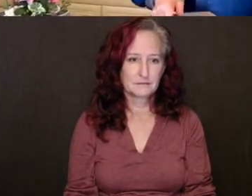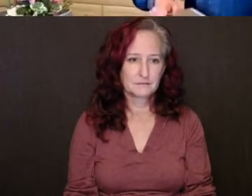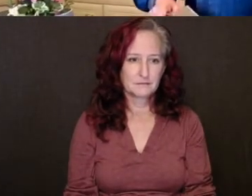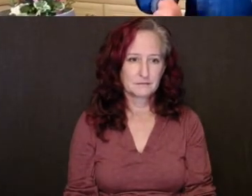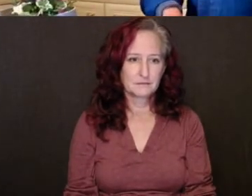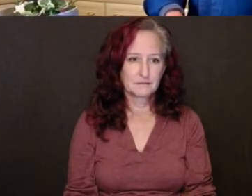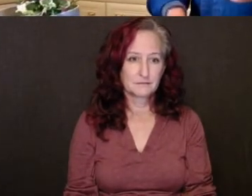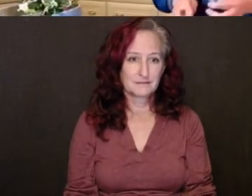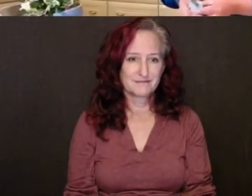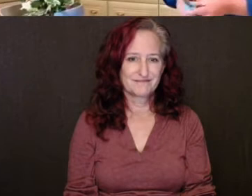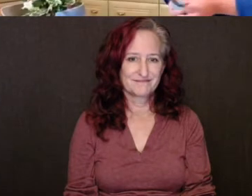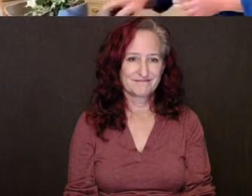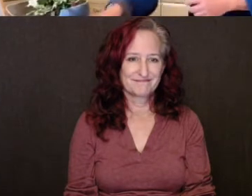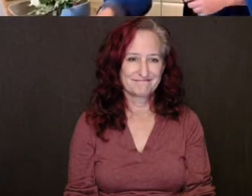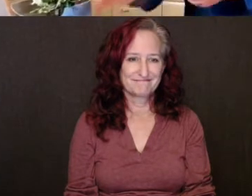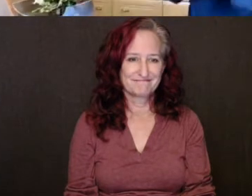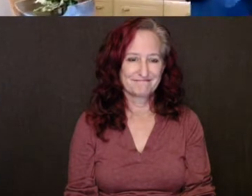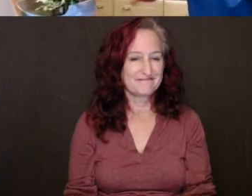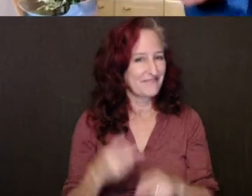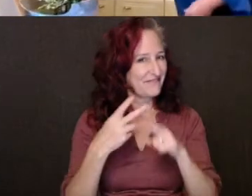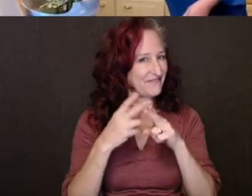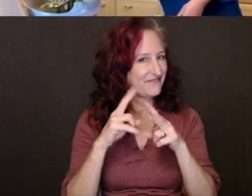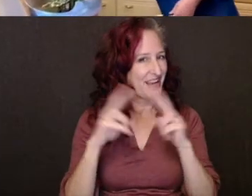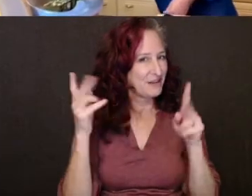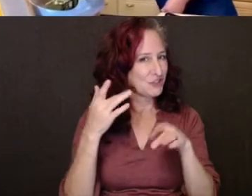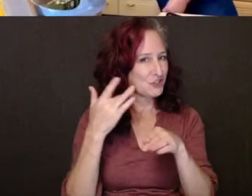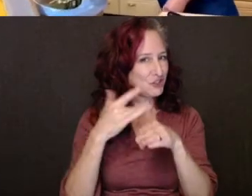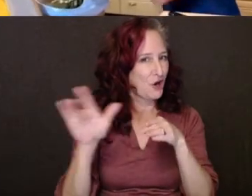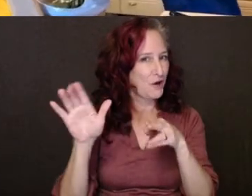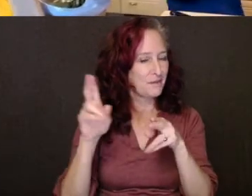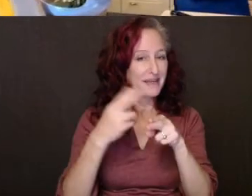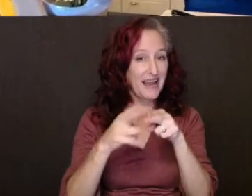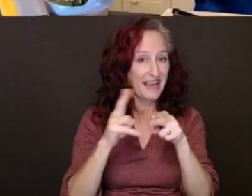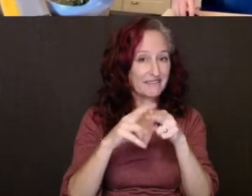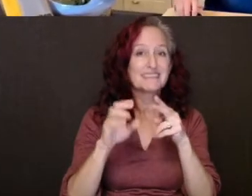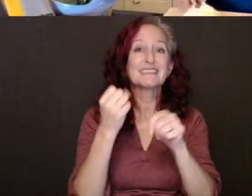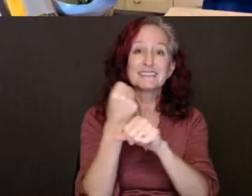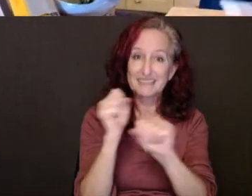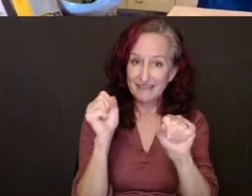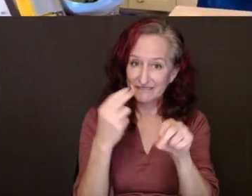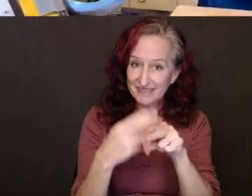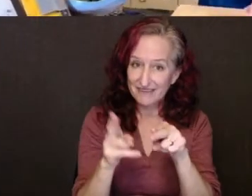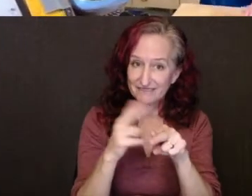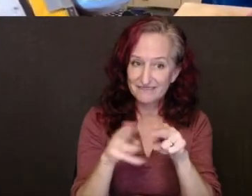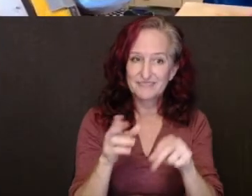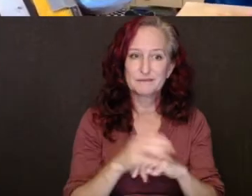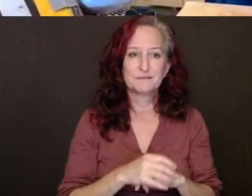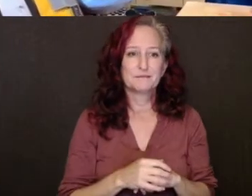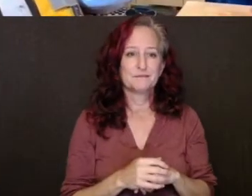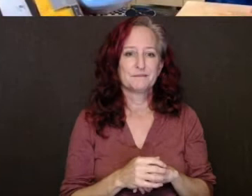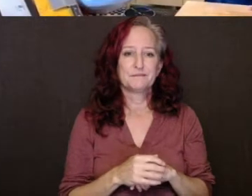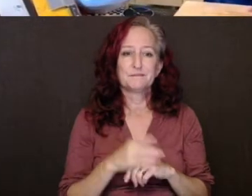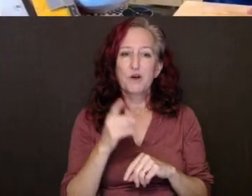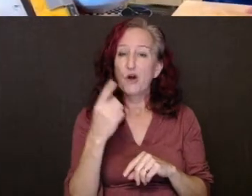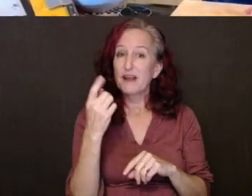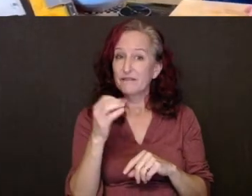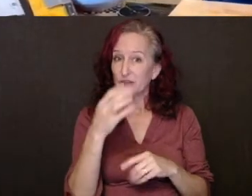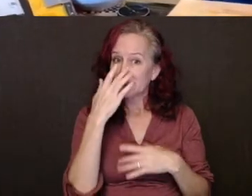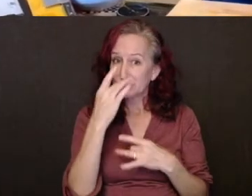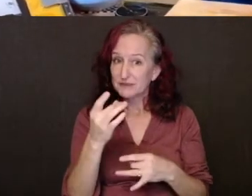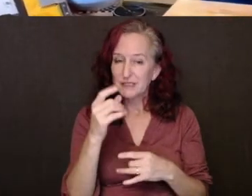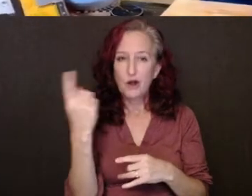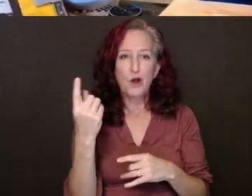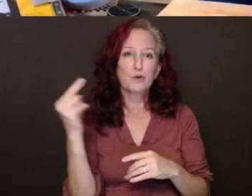knife. This is diamond sharpening steel. Let me show you how sharp this is, okay? Now, I put a piece of paper right